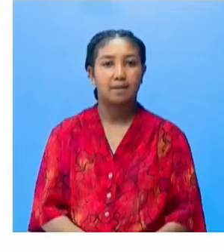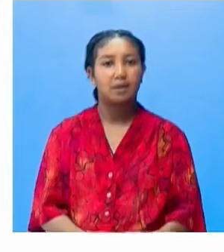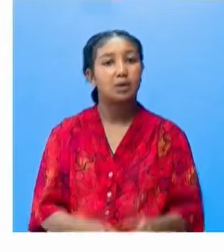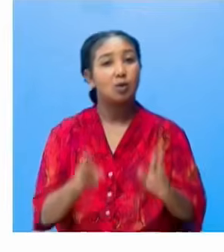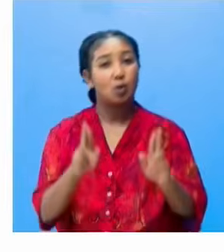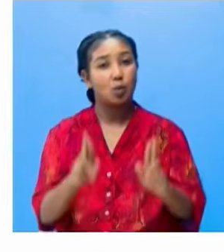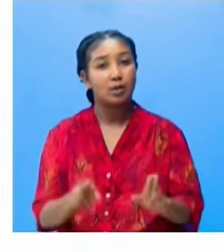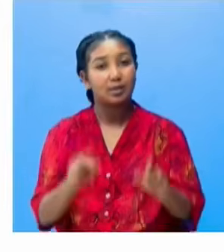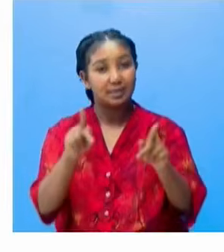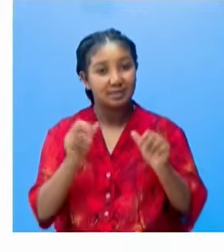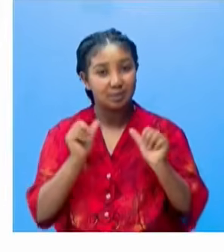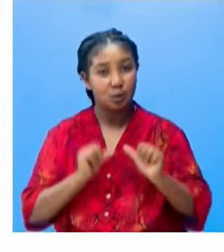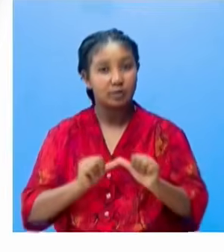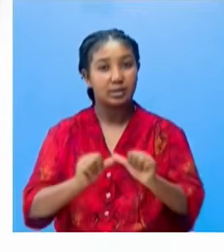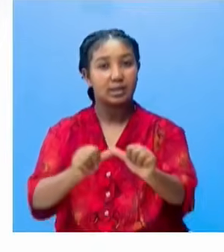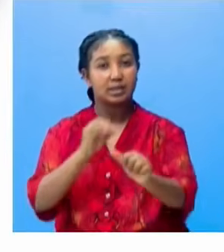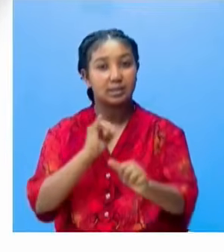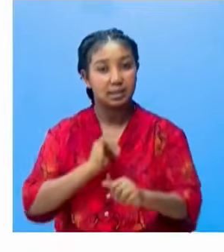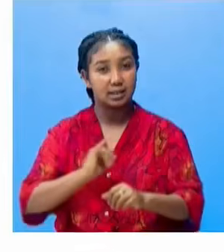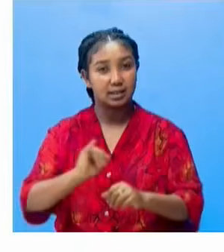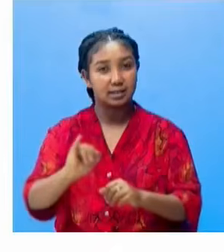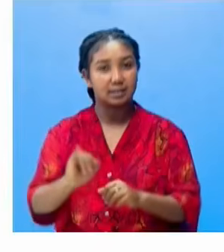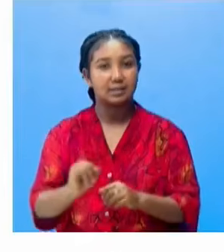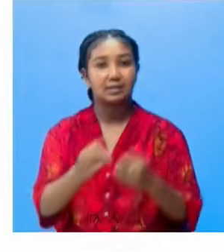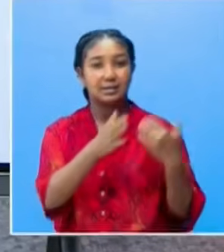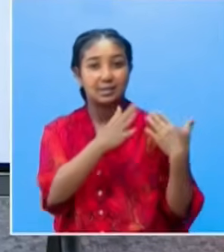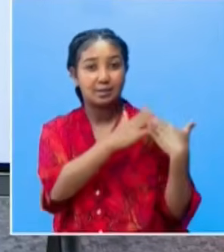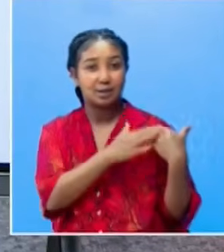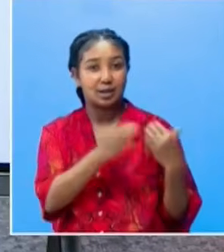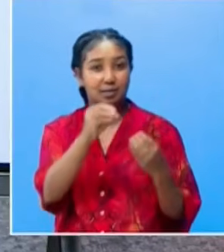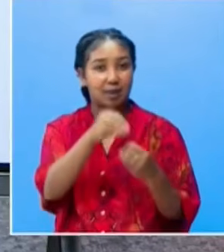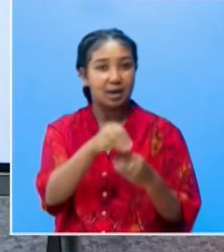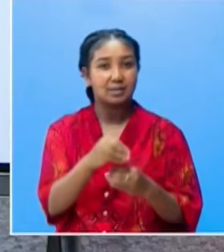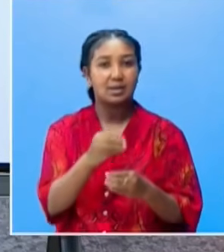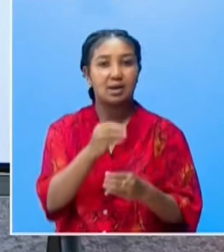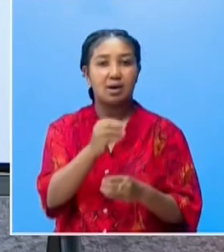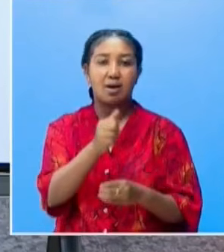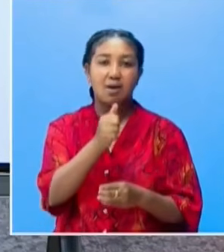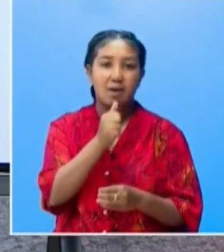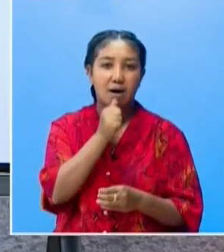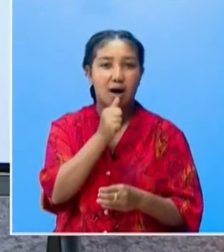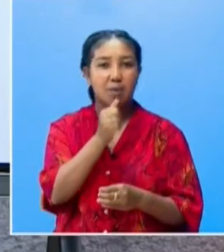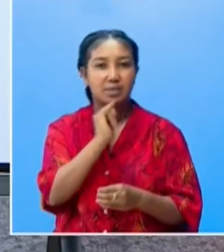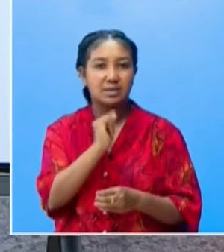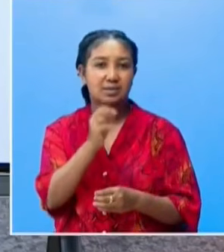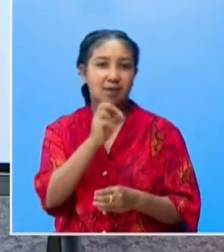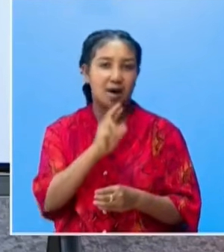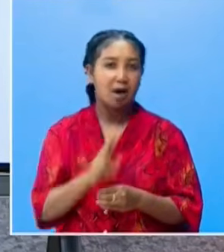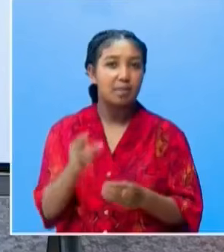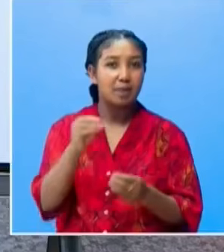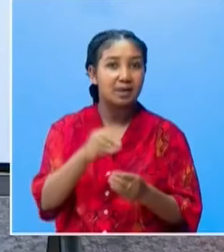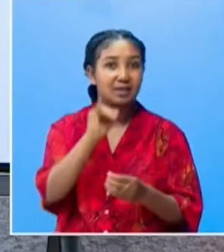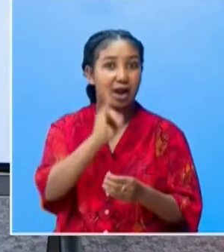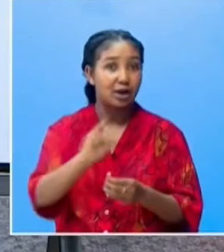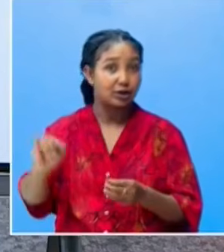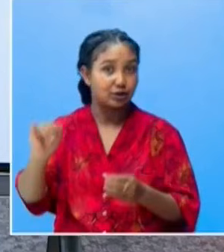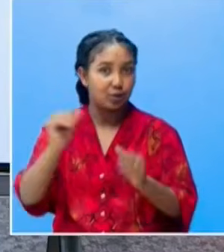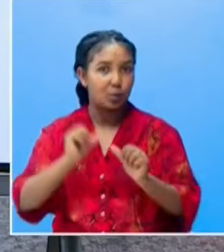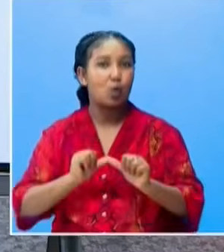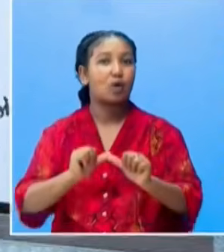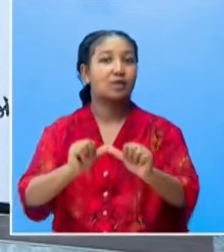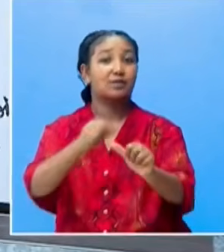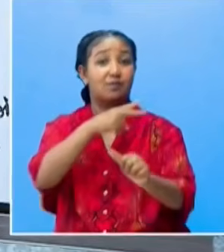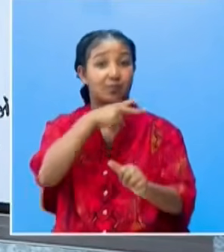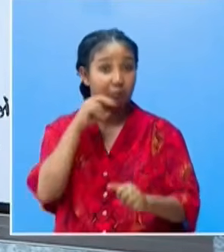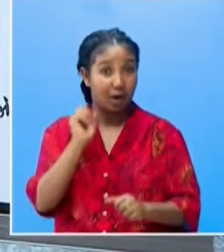Normally, the present continuous is what? Subject plus is are plus verb ing, progressive verb,